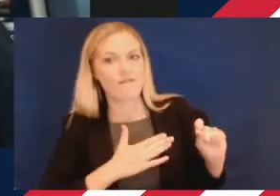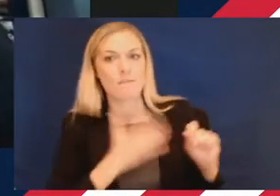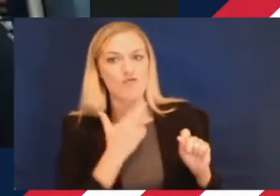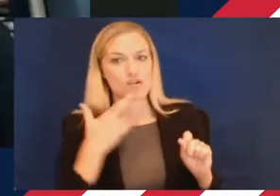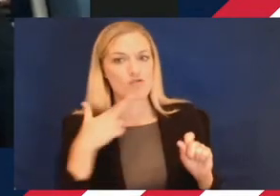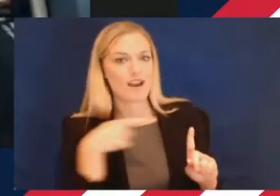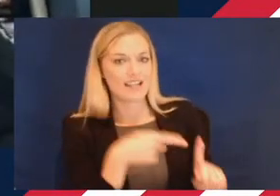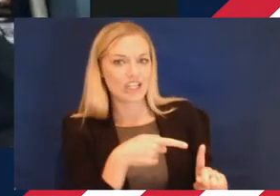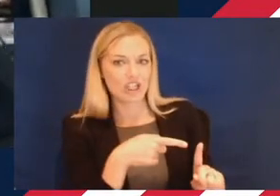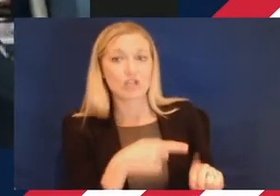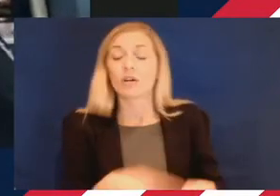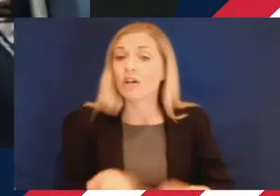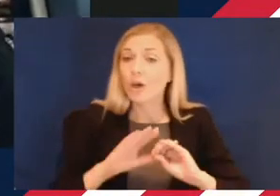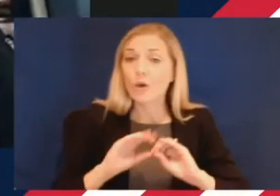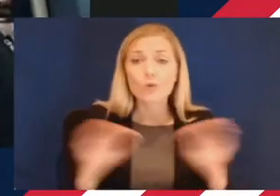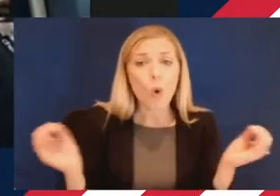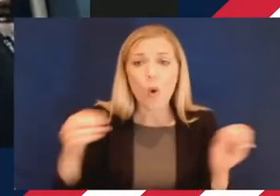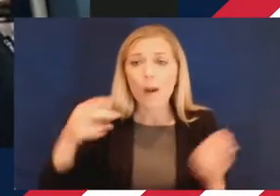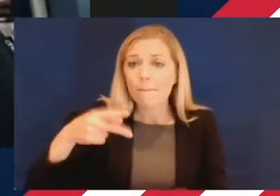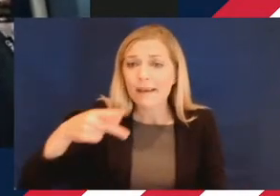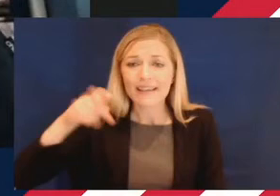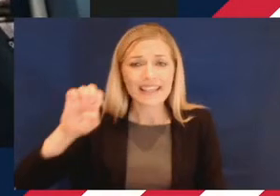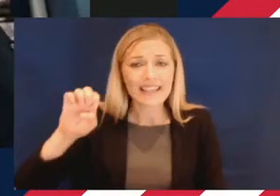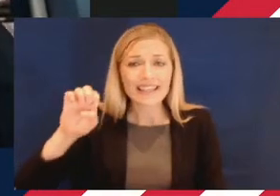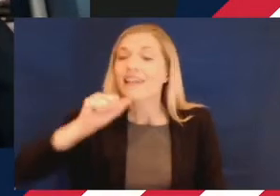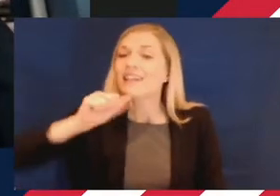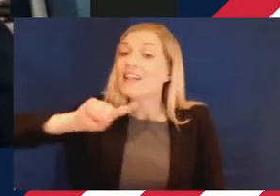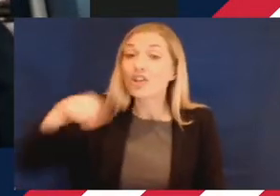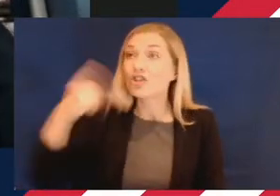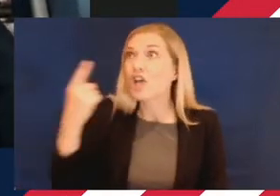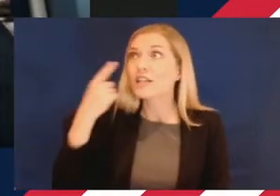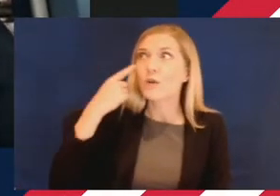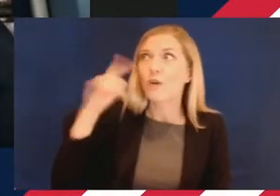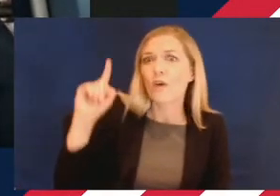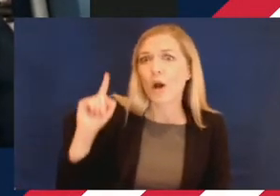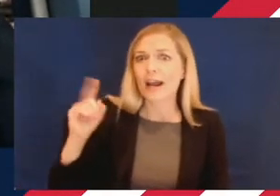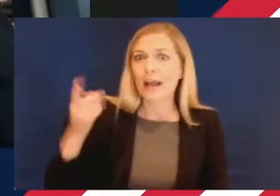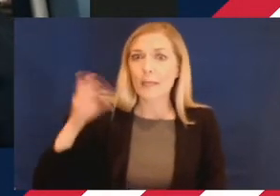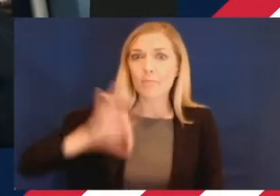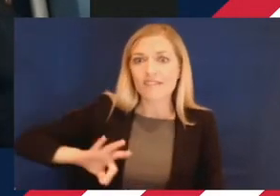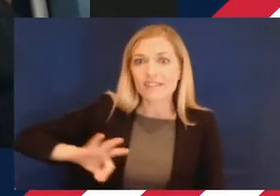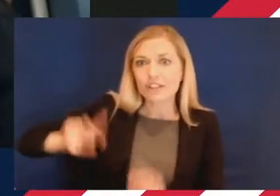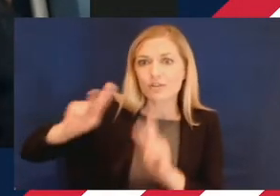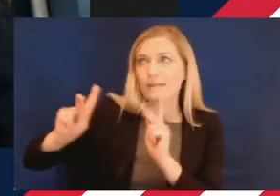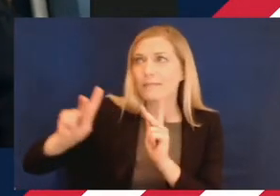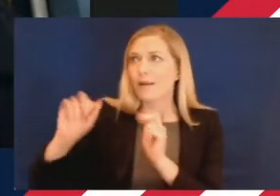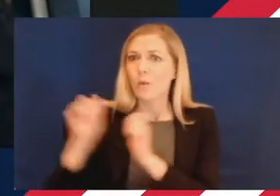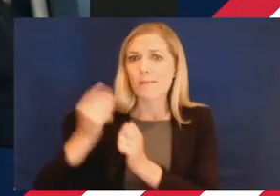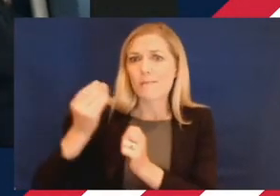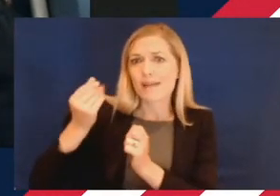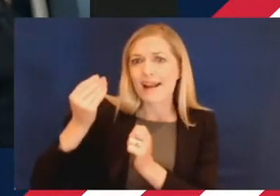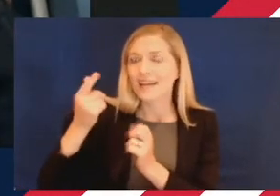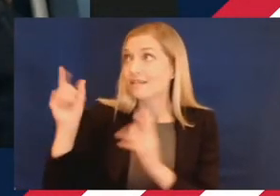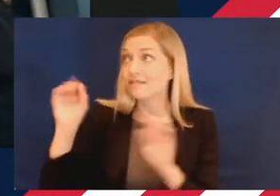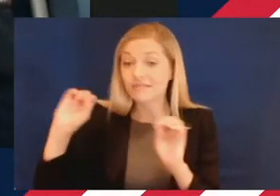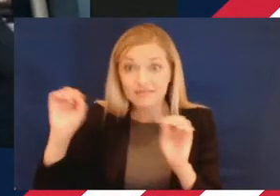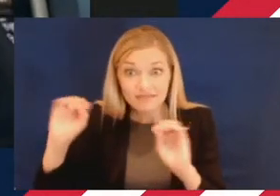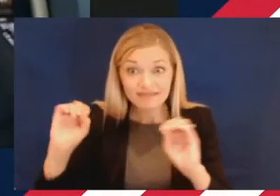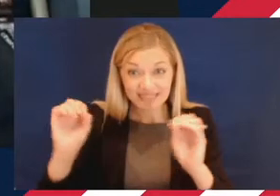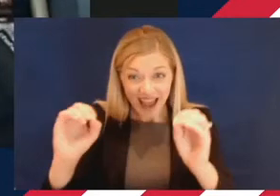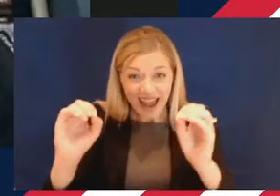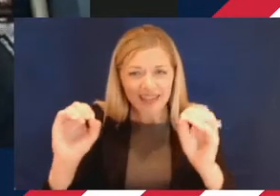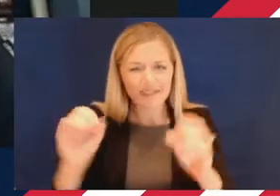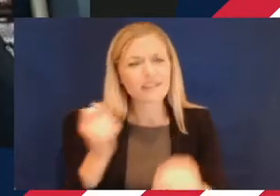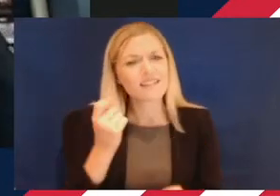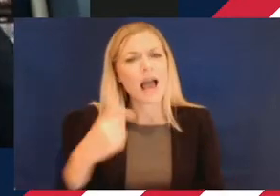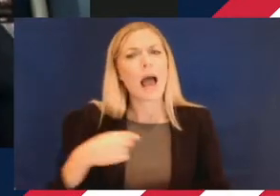privileged. So for a minute, I thought, is this really going to happen? And, you know, I'm a Latino-owned business